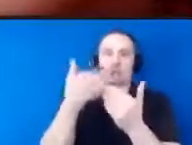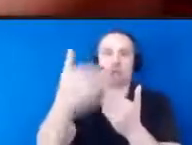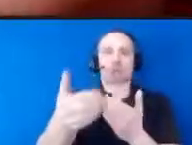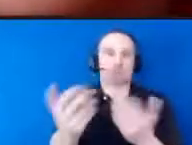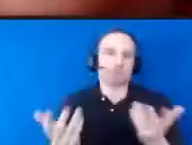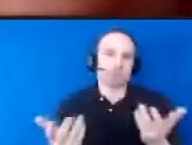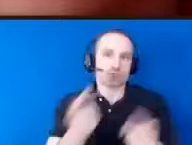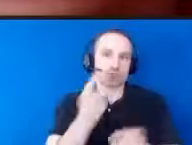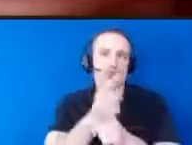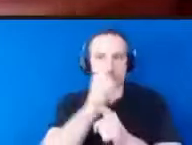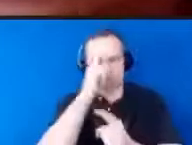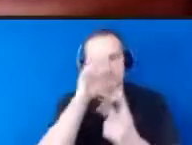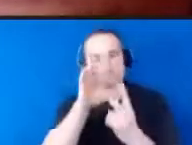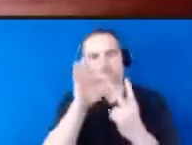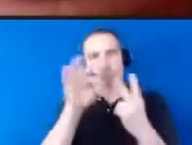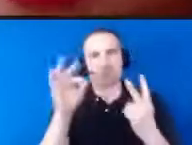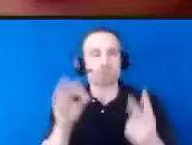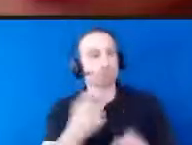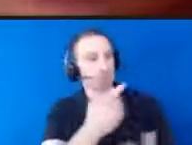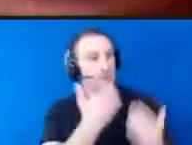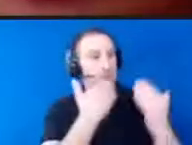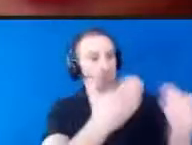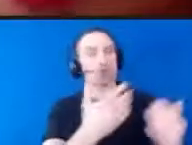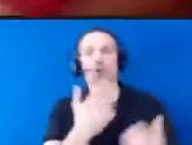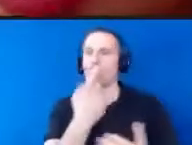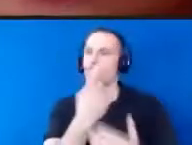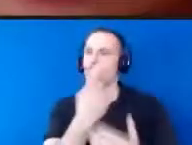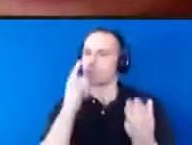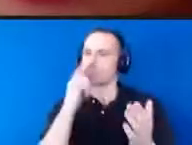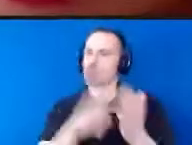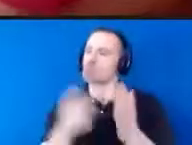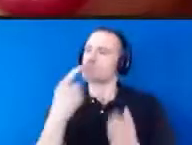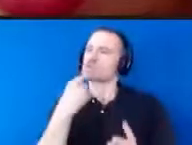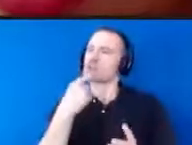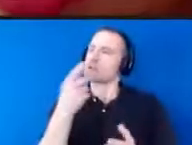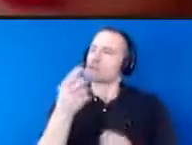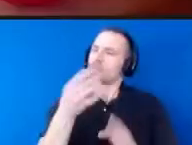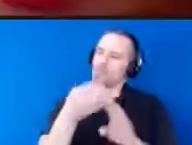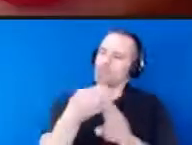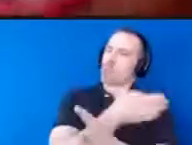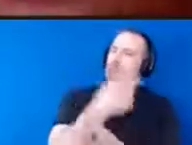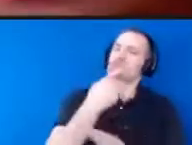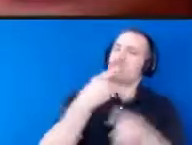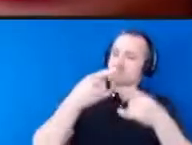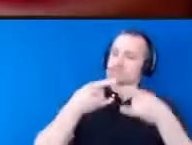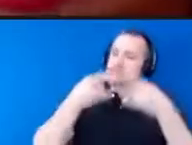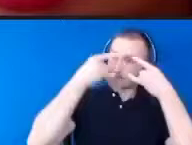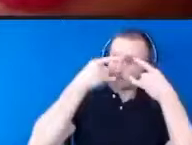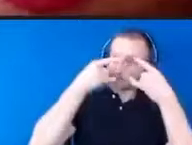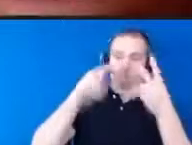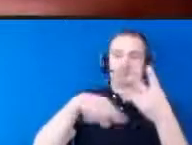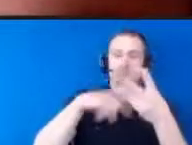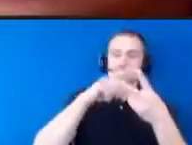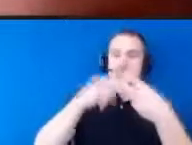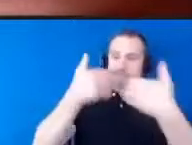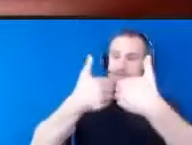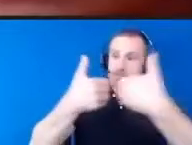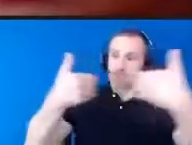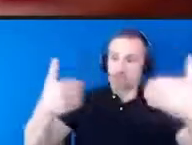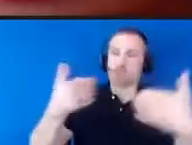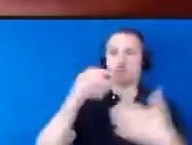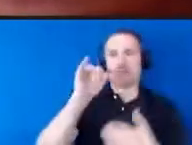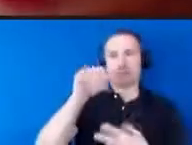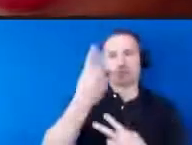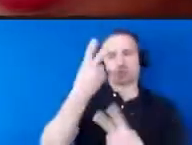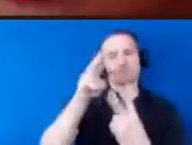Thank you. And one of the things I heard you say at the beginning there was wearing masks and distancing is really what's helping to keep kids safe at